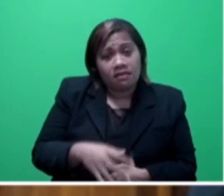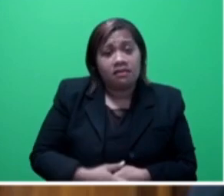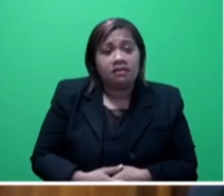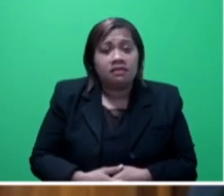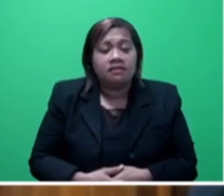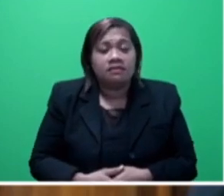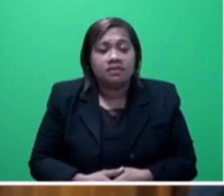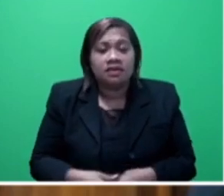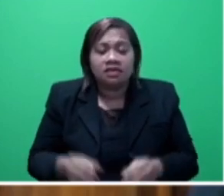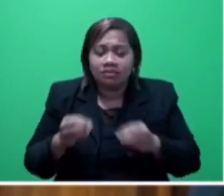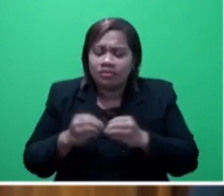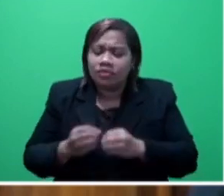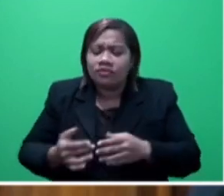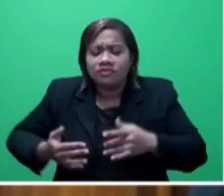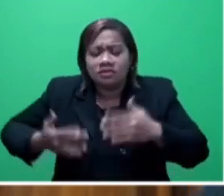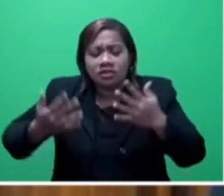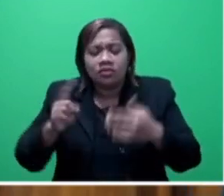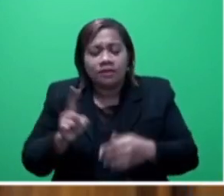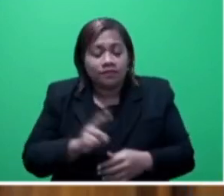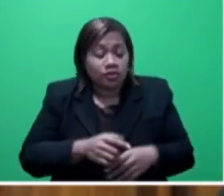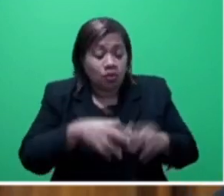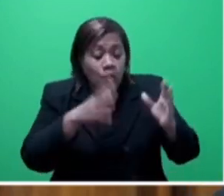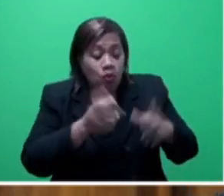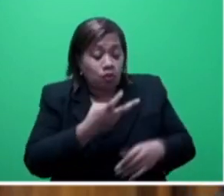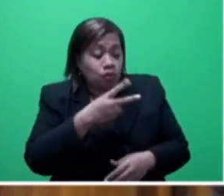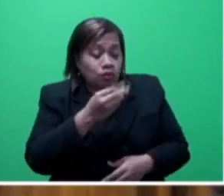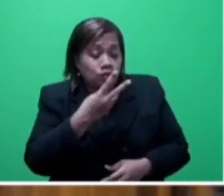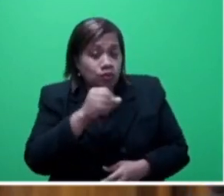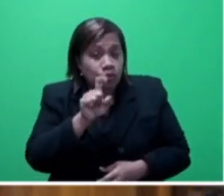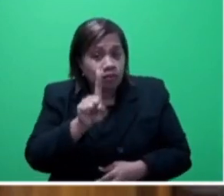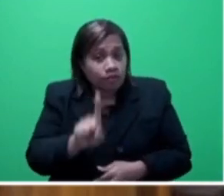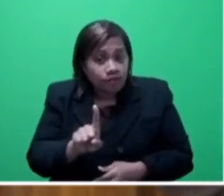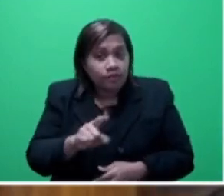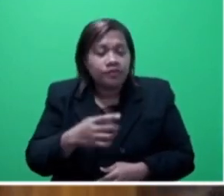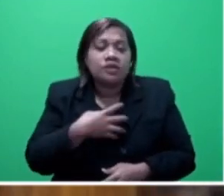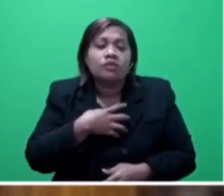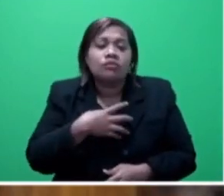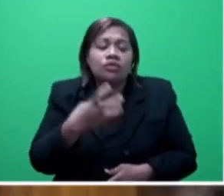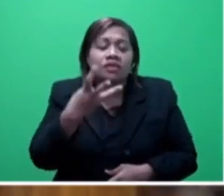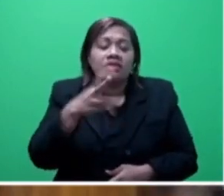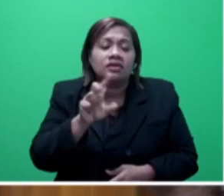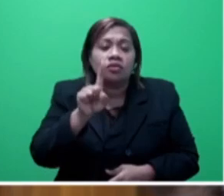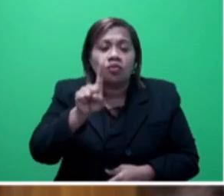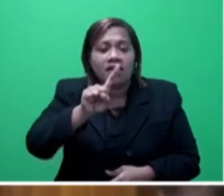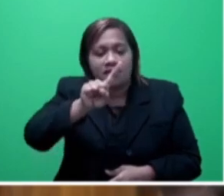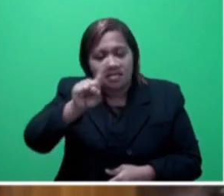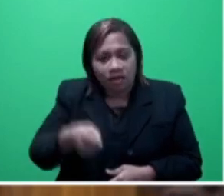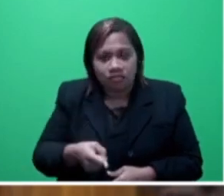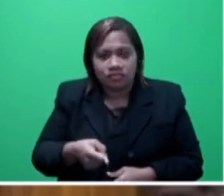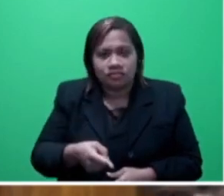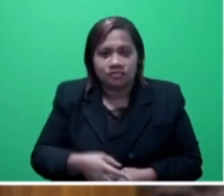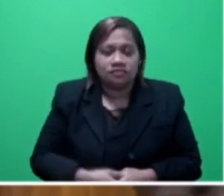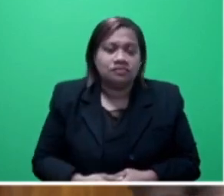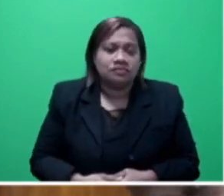says that whole of 2021 was more than 31,000.